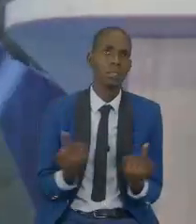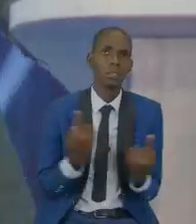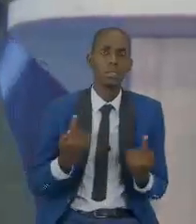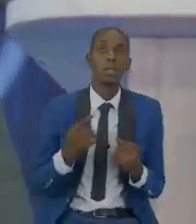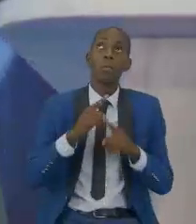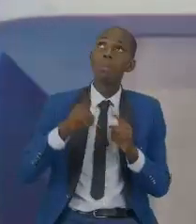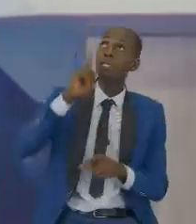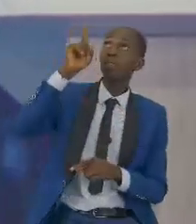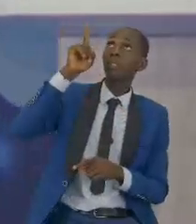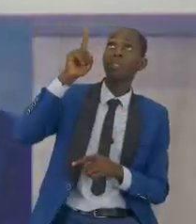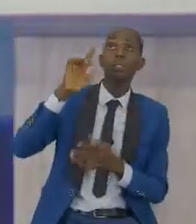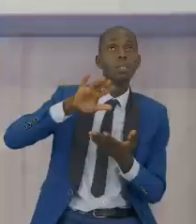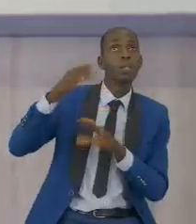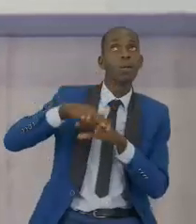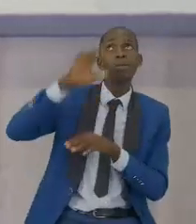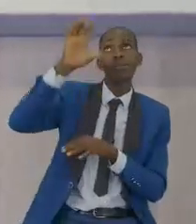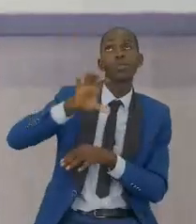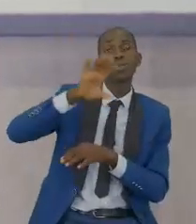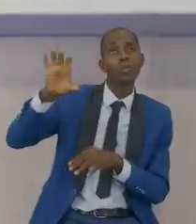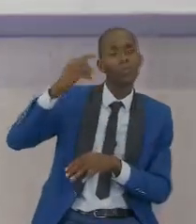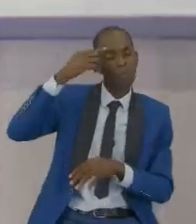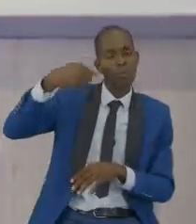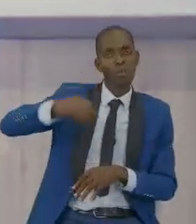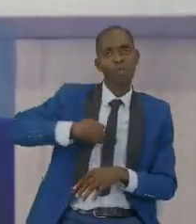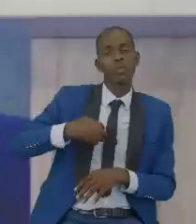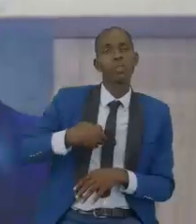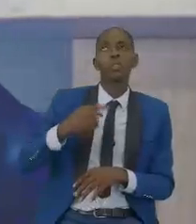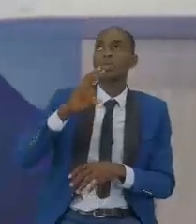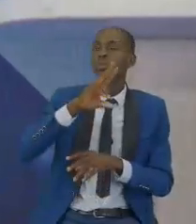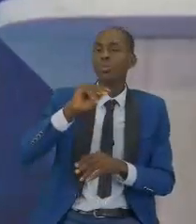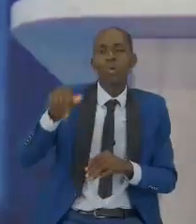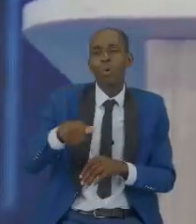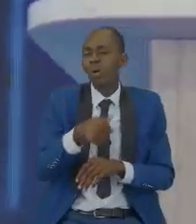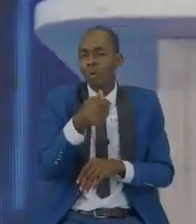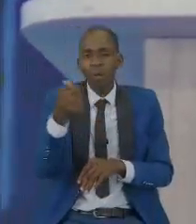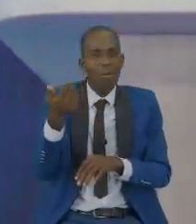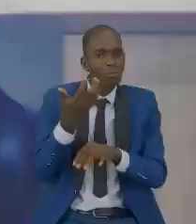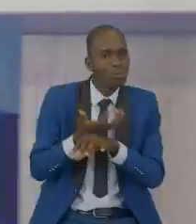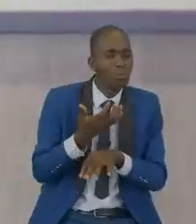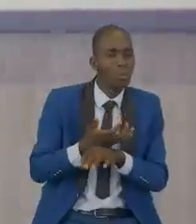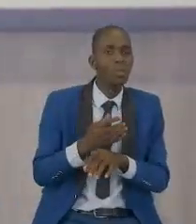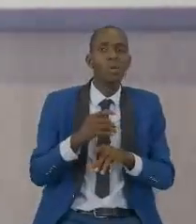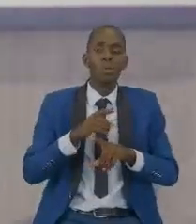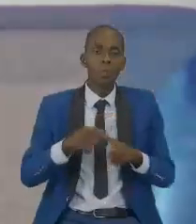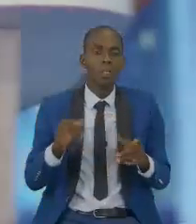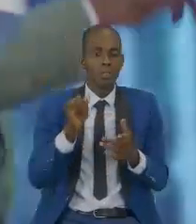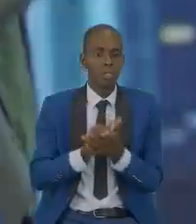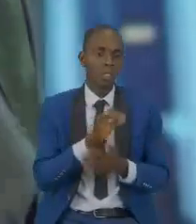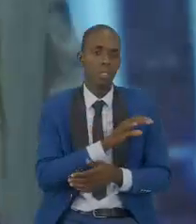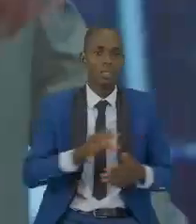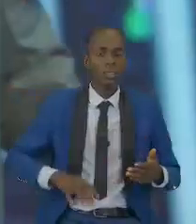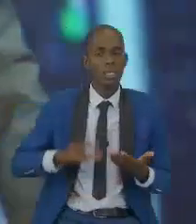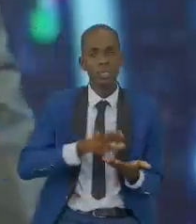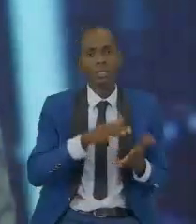he on the cross died for me. No other plea but that Christ died for